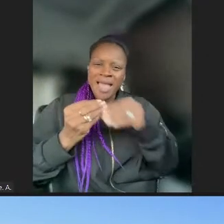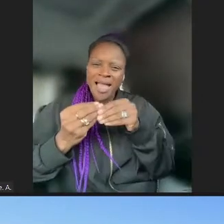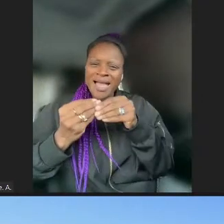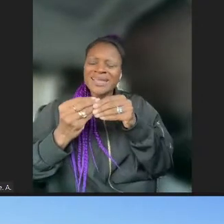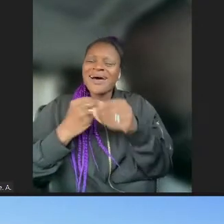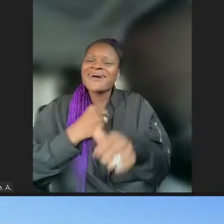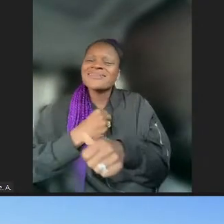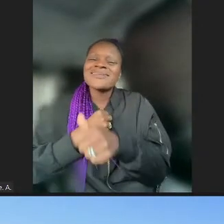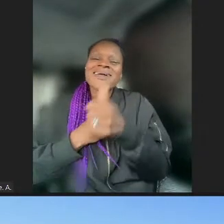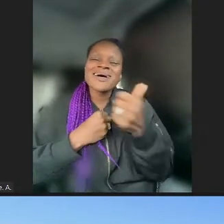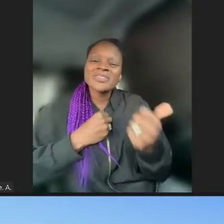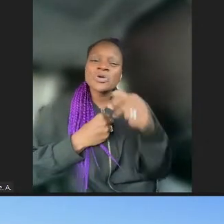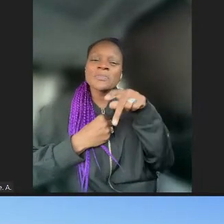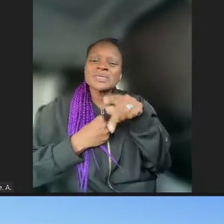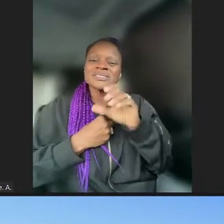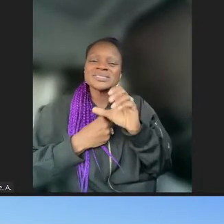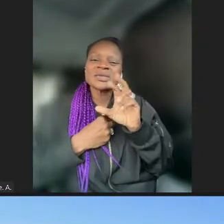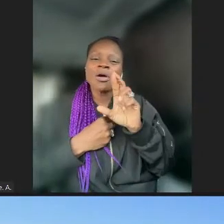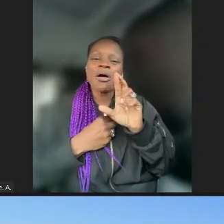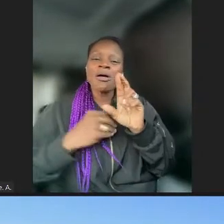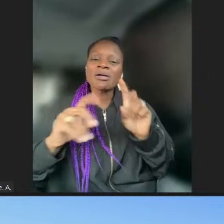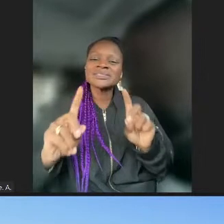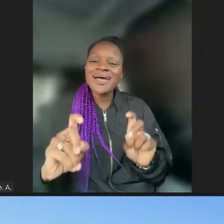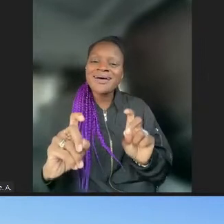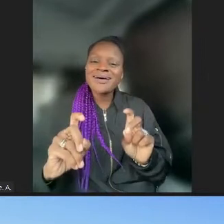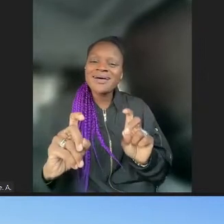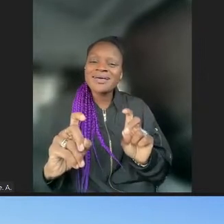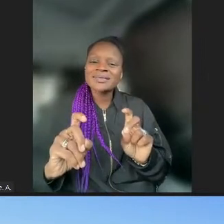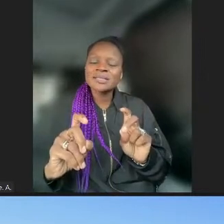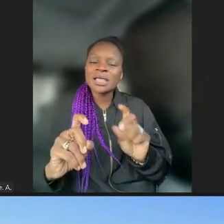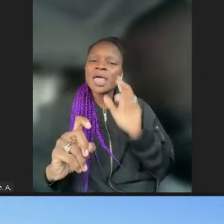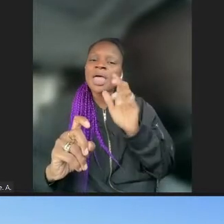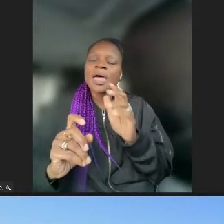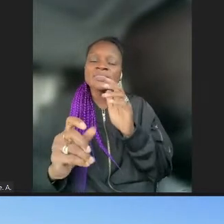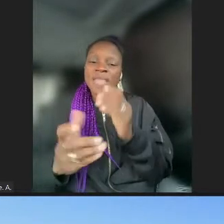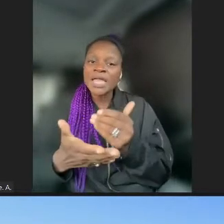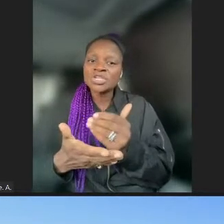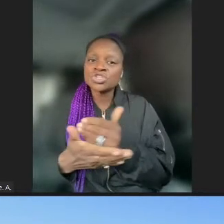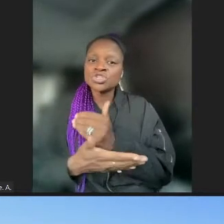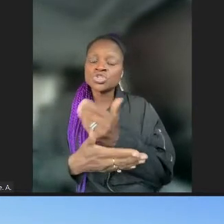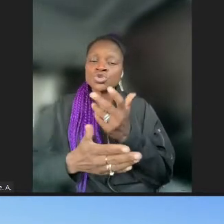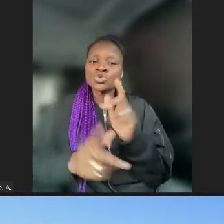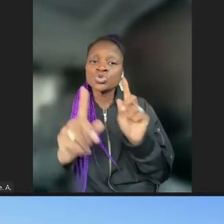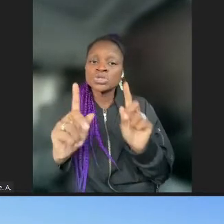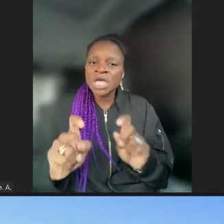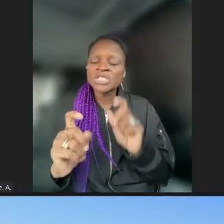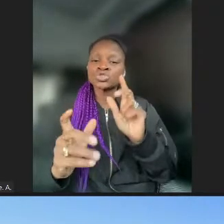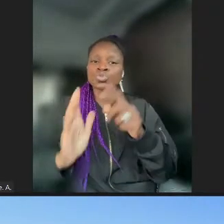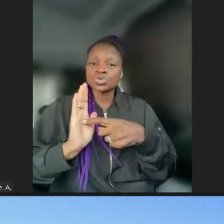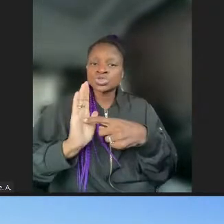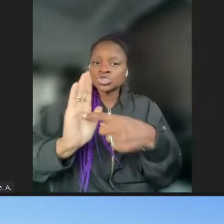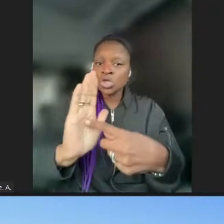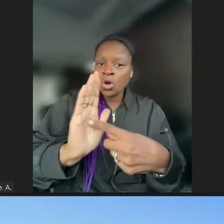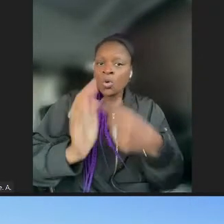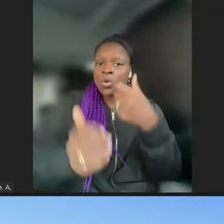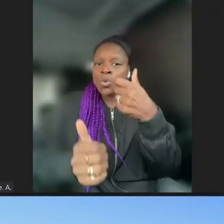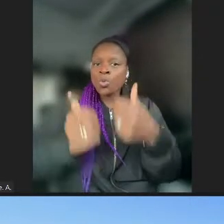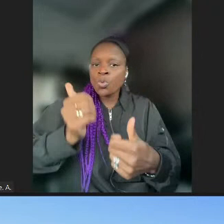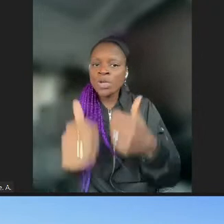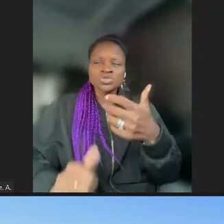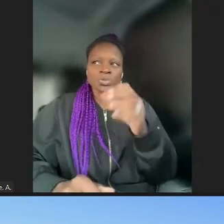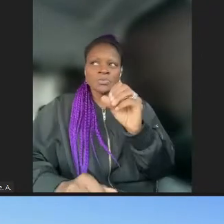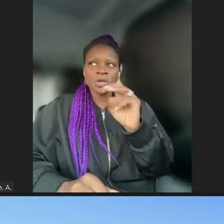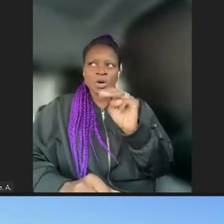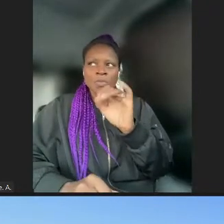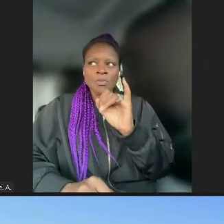positive specimens to give some indication of which ones might be an Omicron variant. And then we would run those first